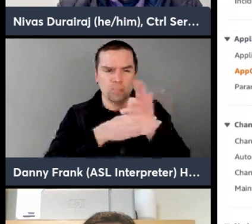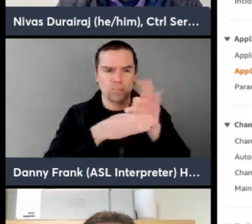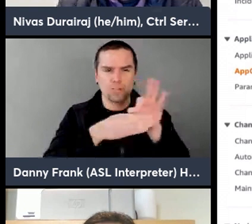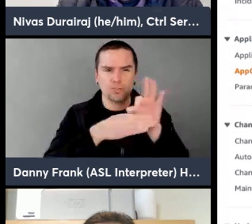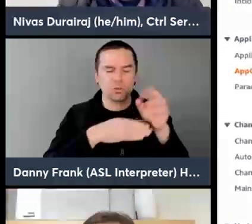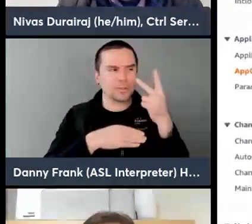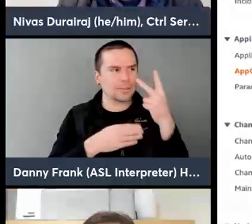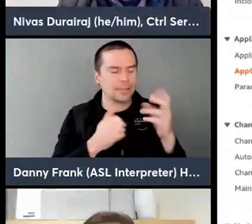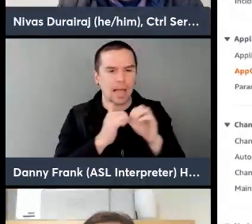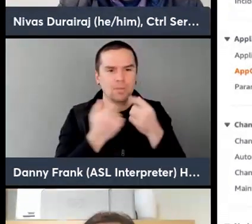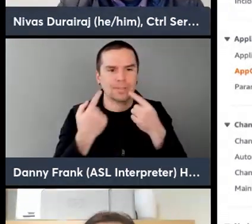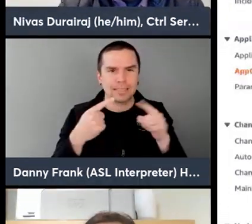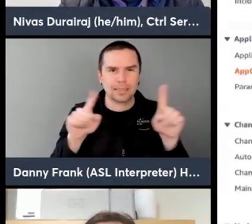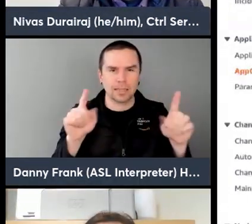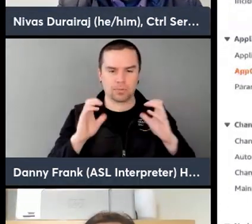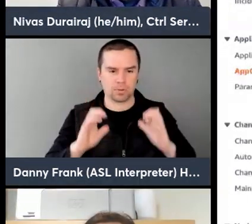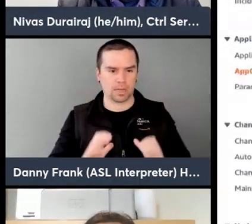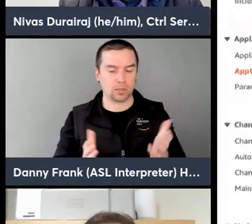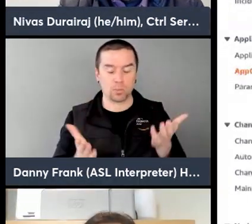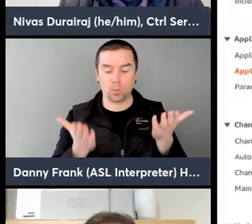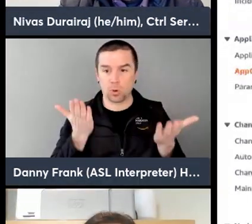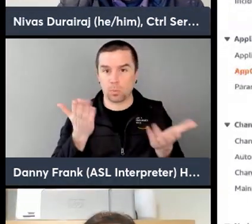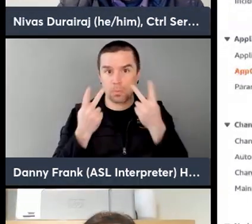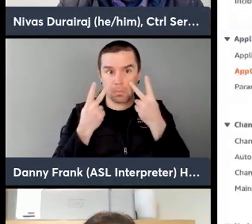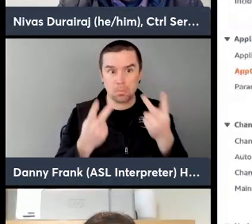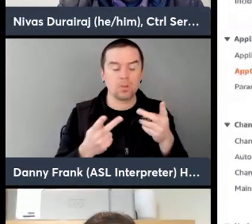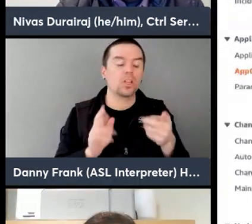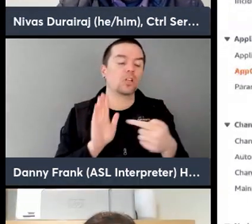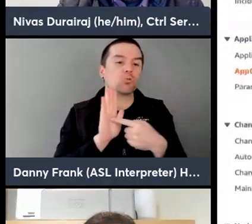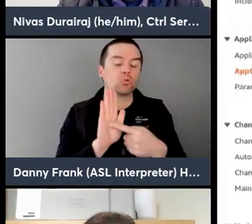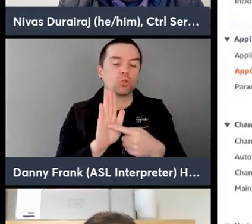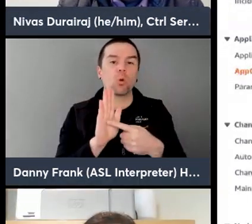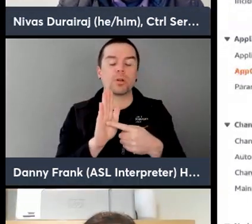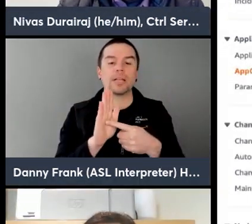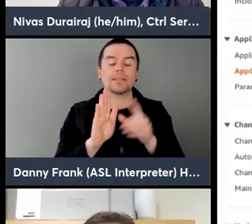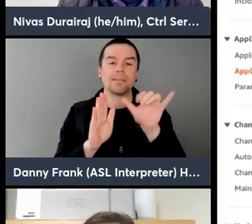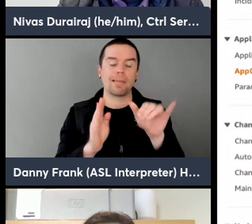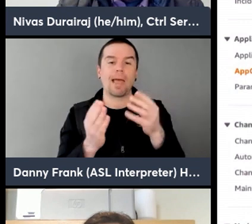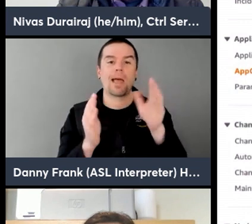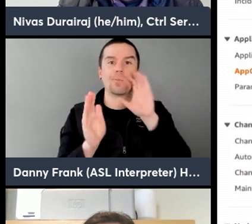customer might see it. Like you showed us the carousel, right? Like